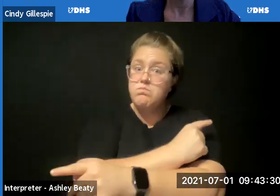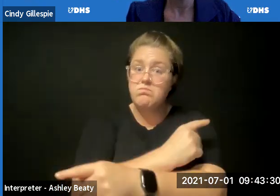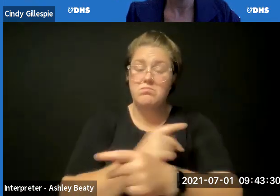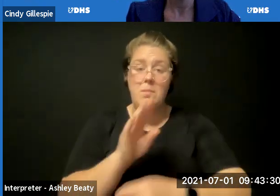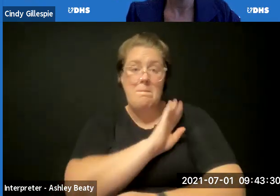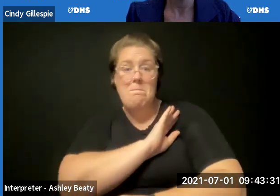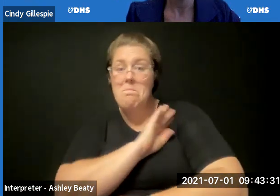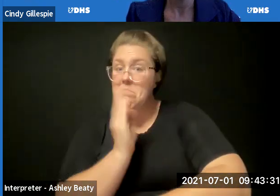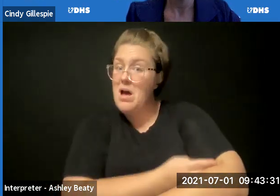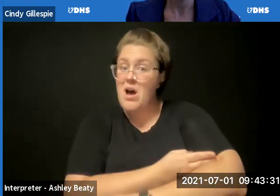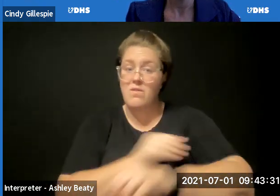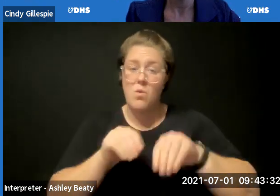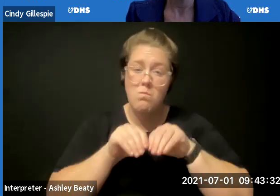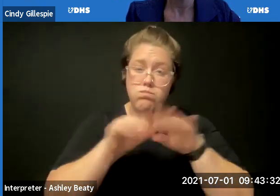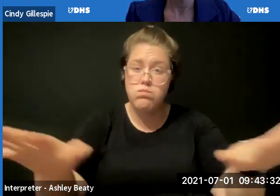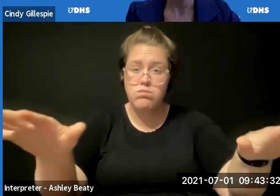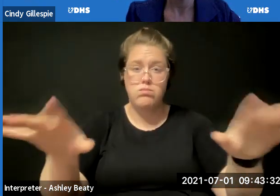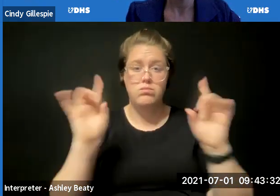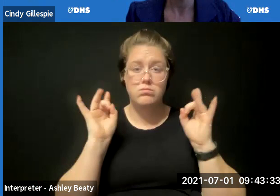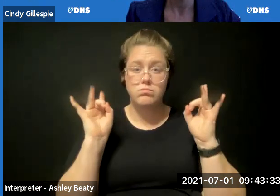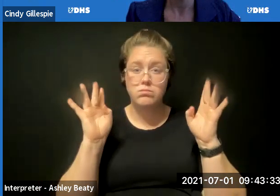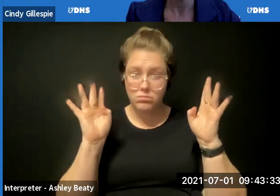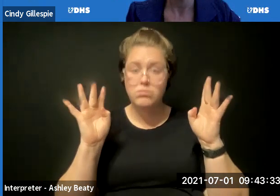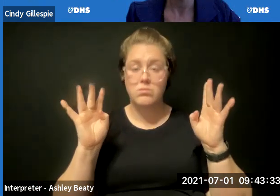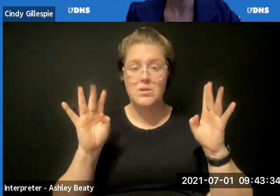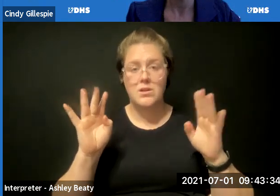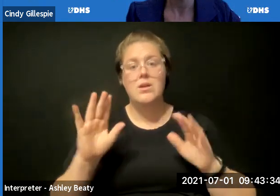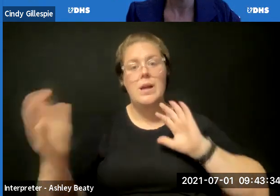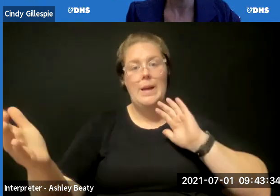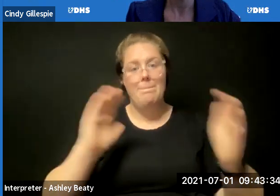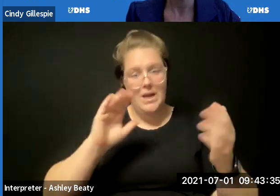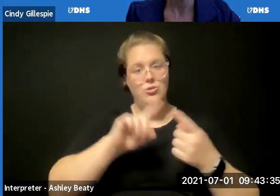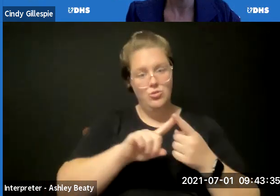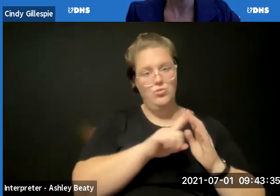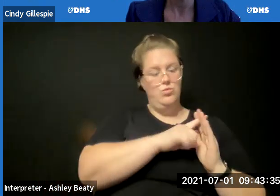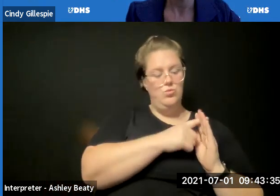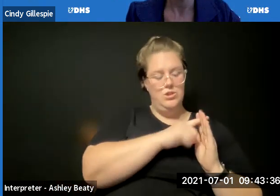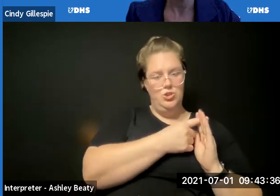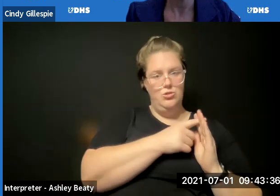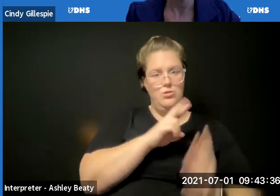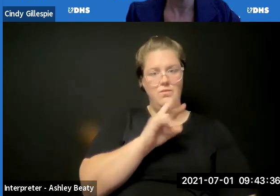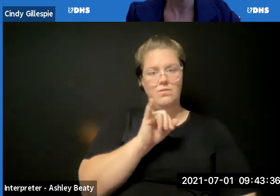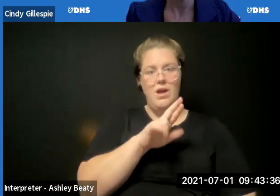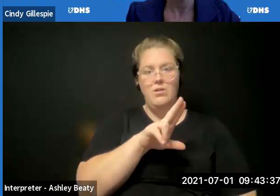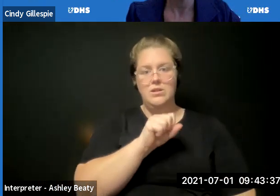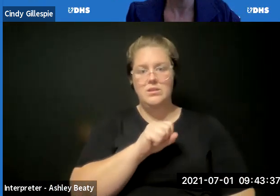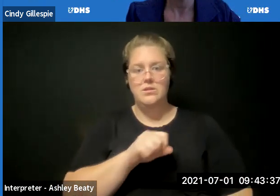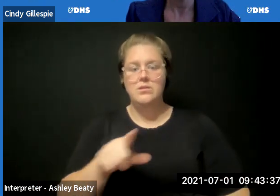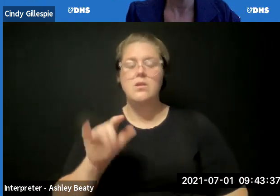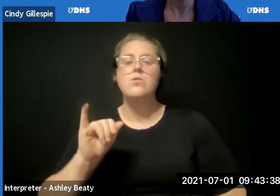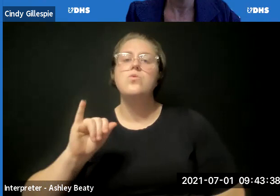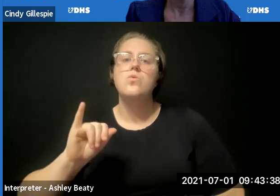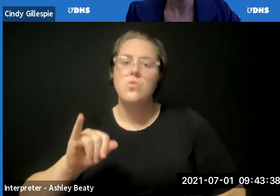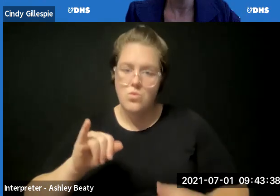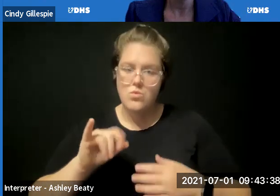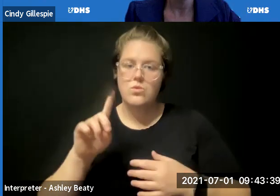than the original variant was, or the original virus was. That's really helpful. Thanks for helping put those numbers in context and thinking about